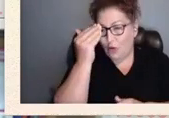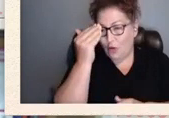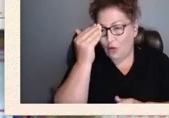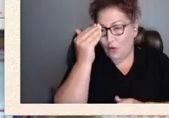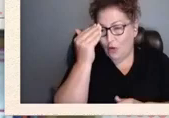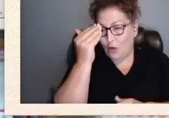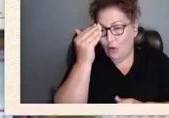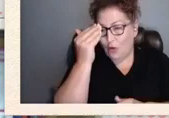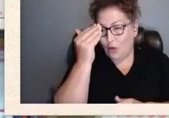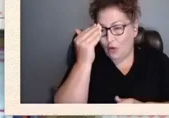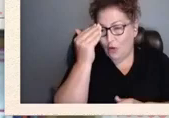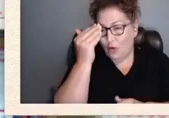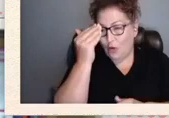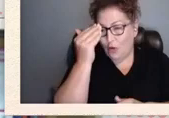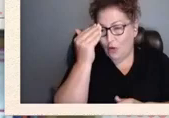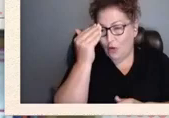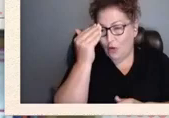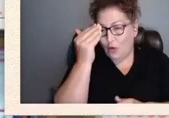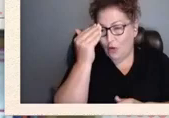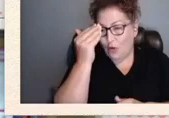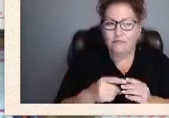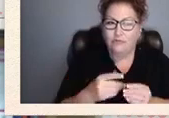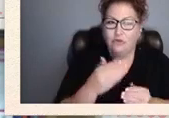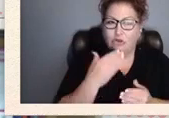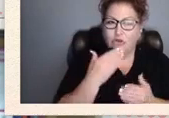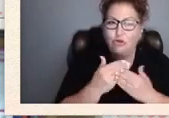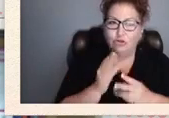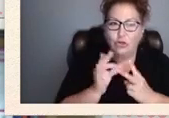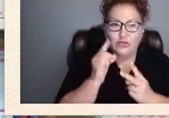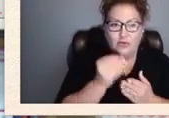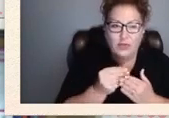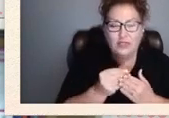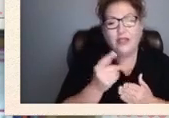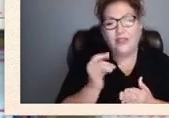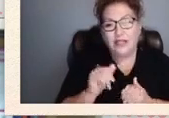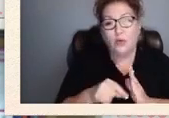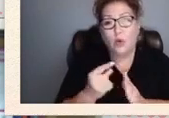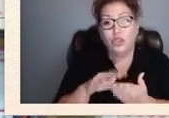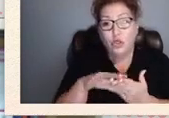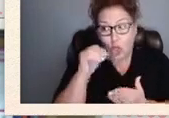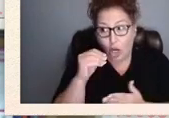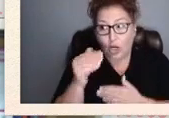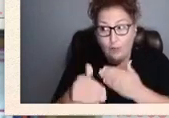bat, and that's something that once we learn, it's a process, and we continue to learn it throughout our lives.